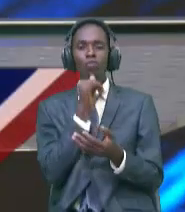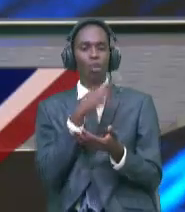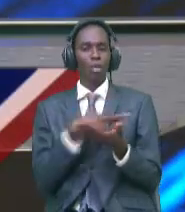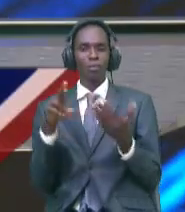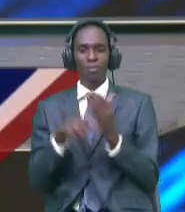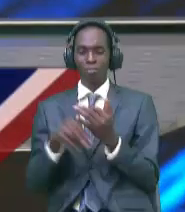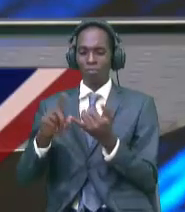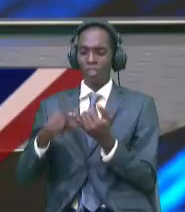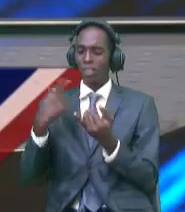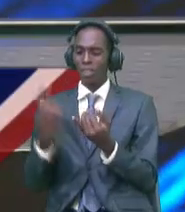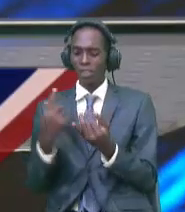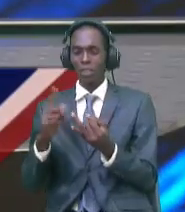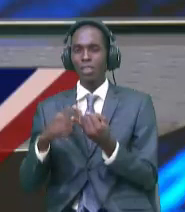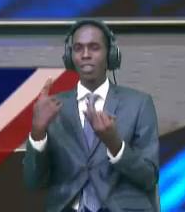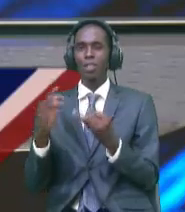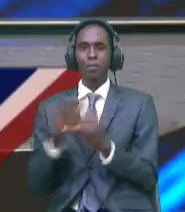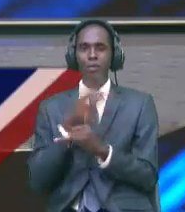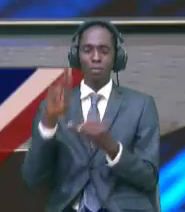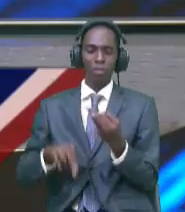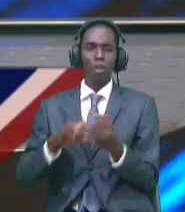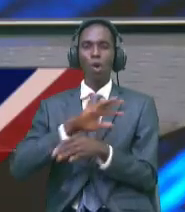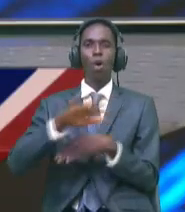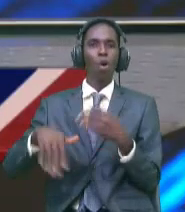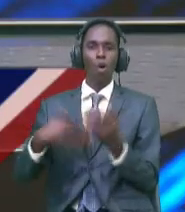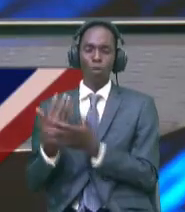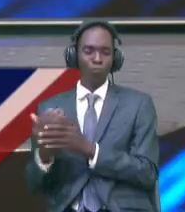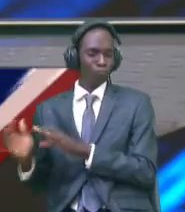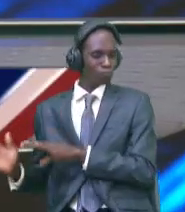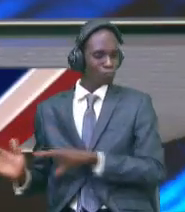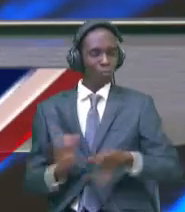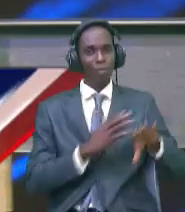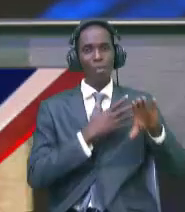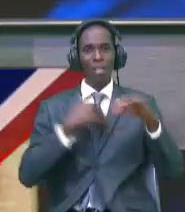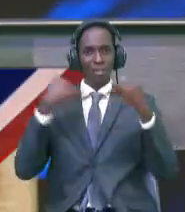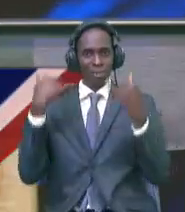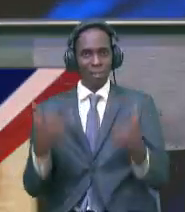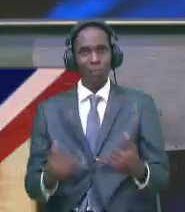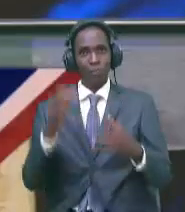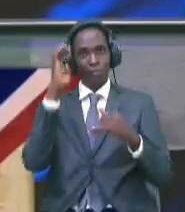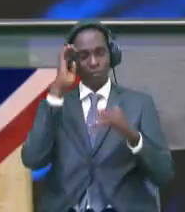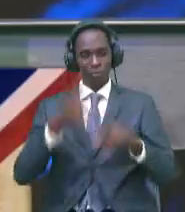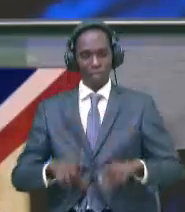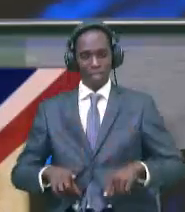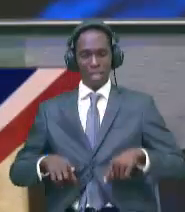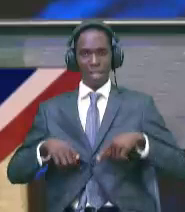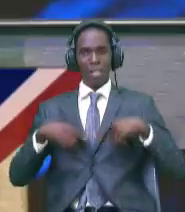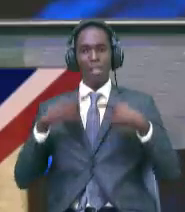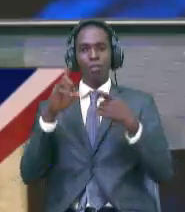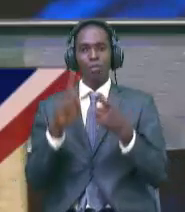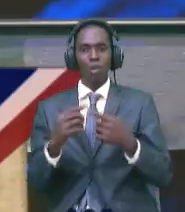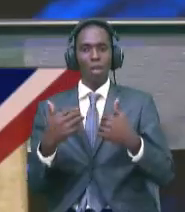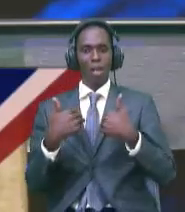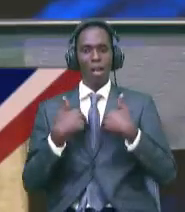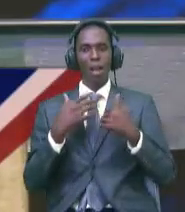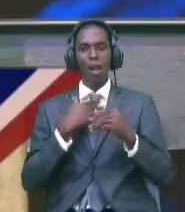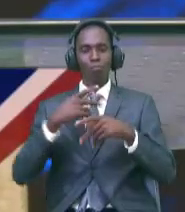sin and sinfulness, all that has been cut off, and now he lives to have and to